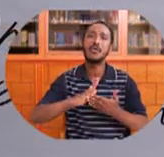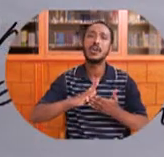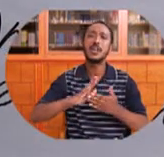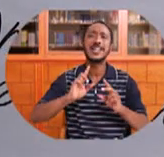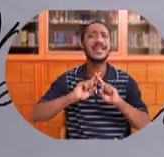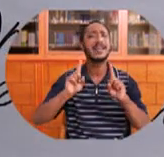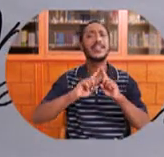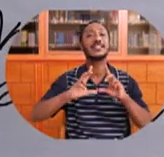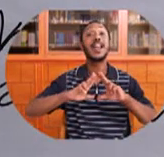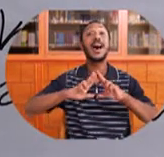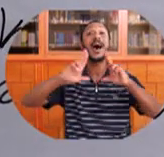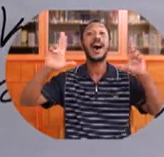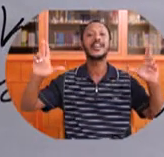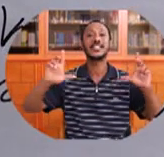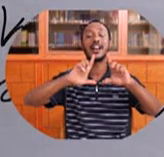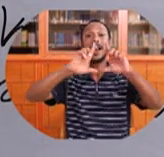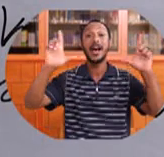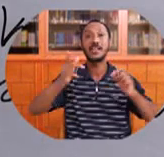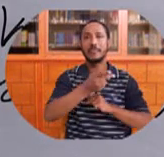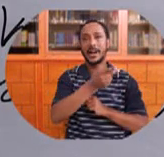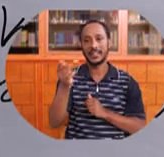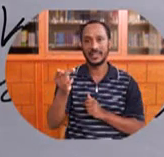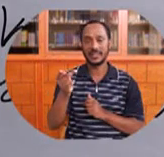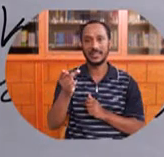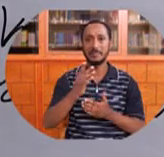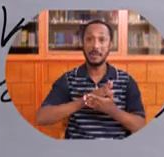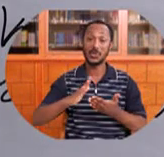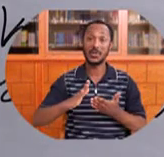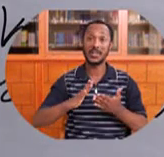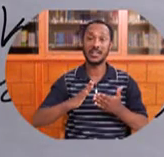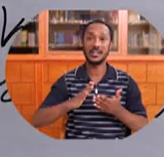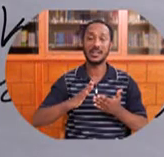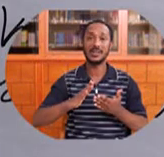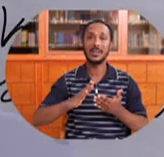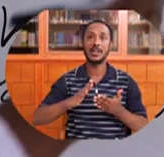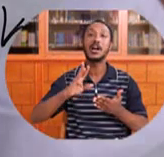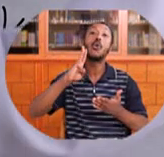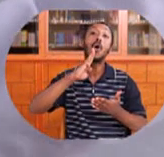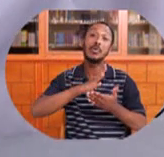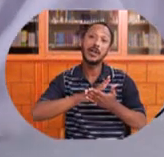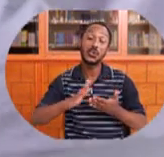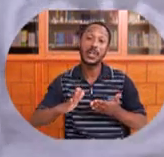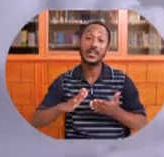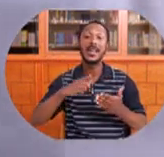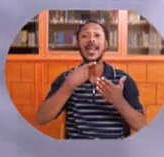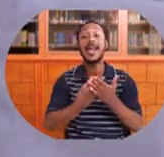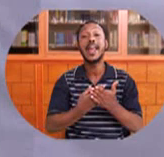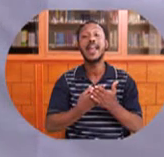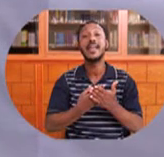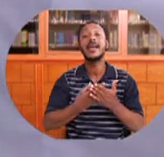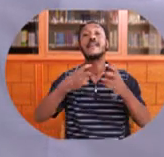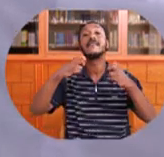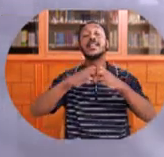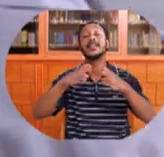large particles or large suspended particles from water. Under this physical treatment,